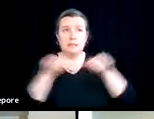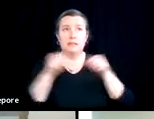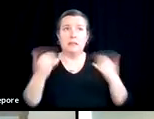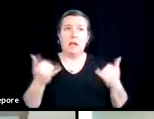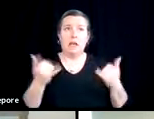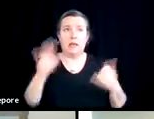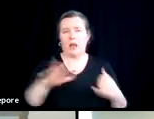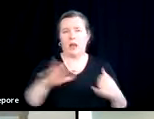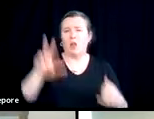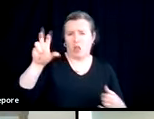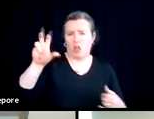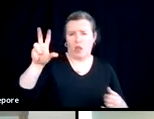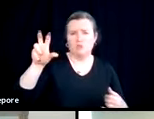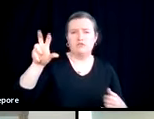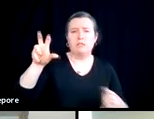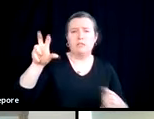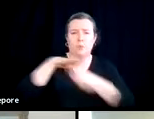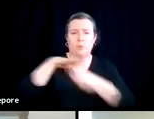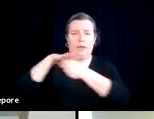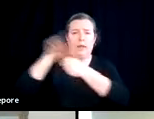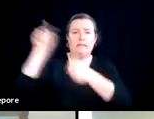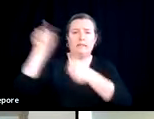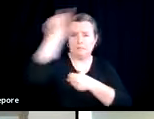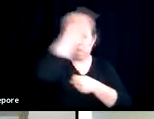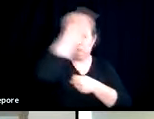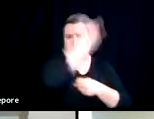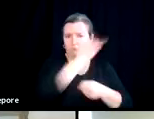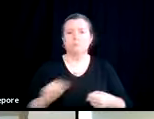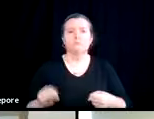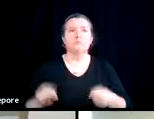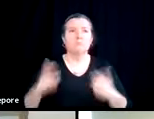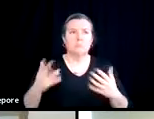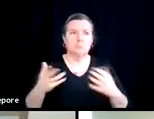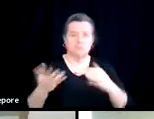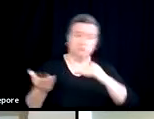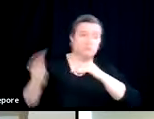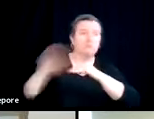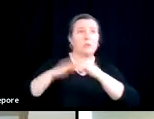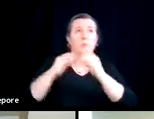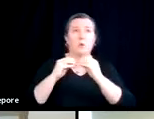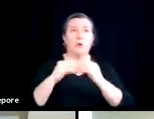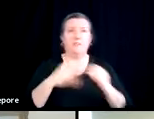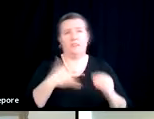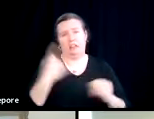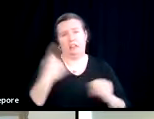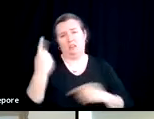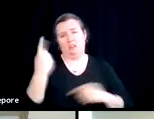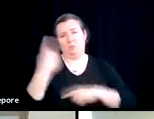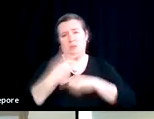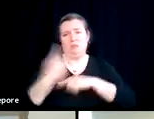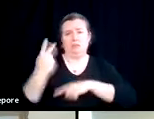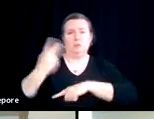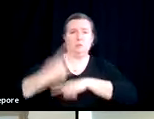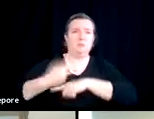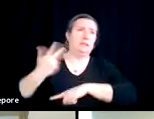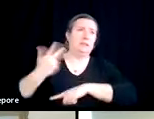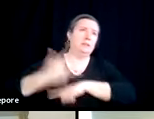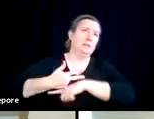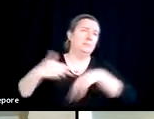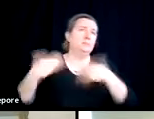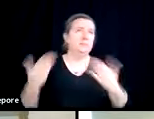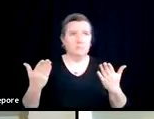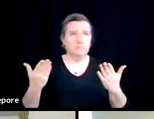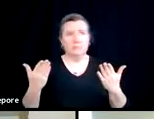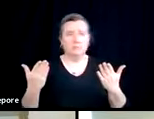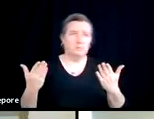up. So last night we talked about, I hope in a matter of days, and I hope to be back on the field to participate. By the way, I'm